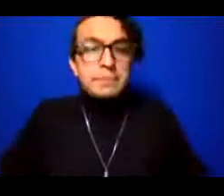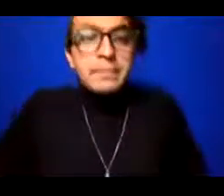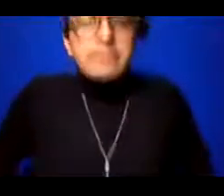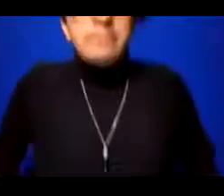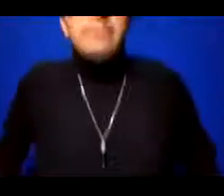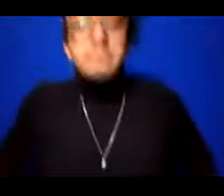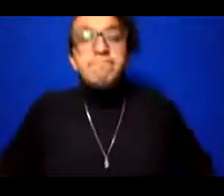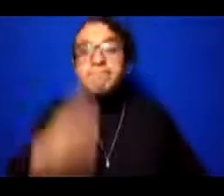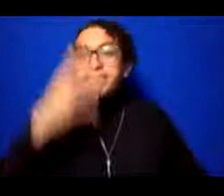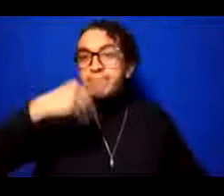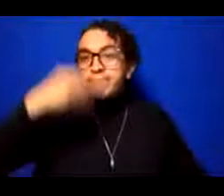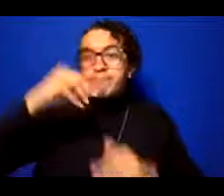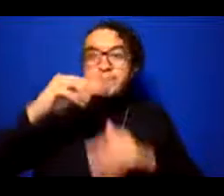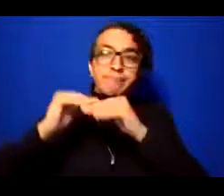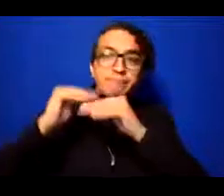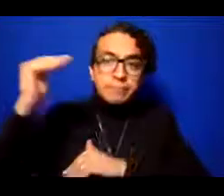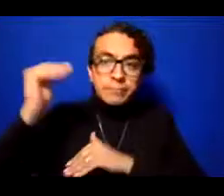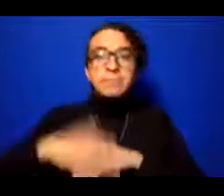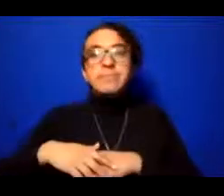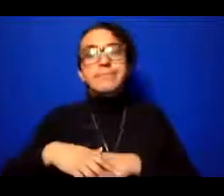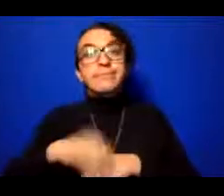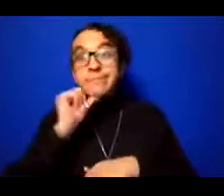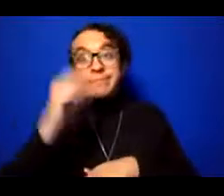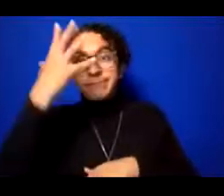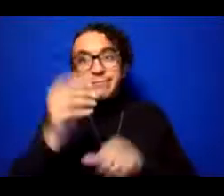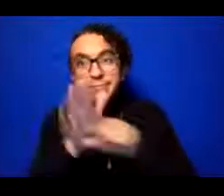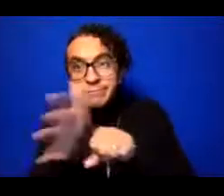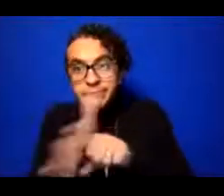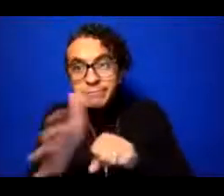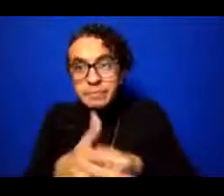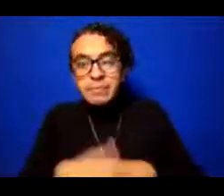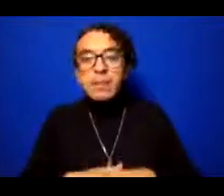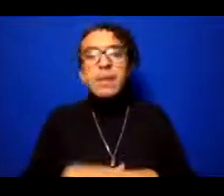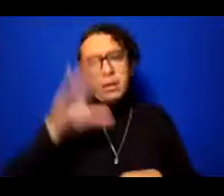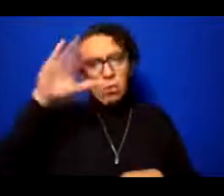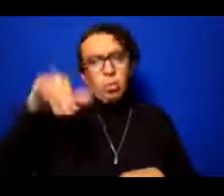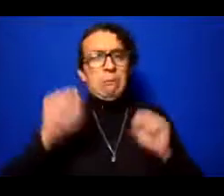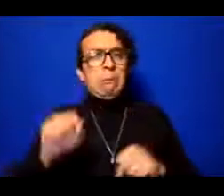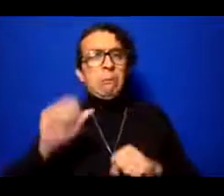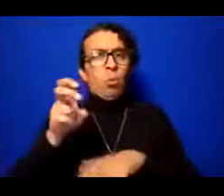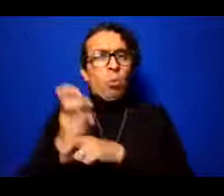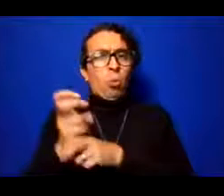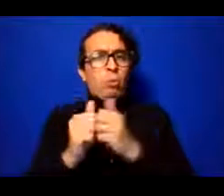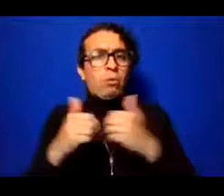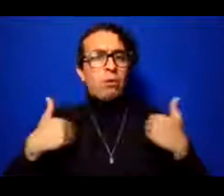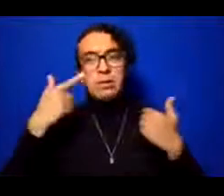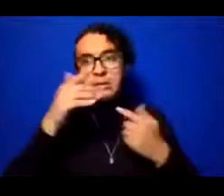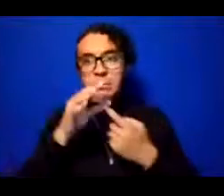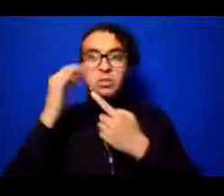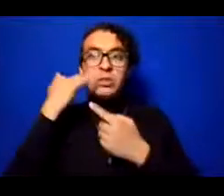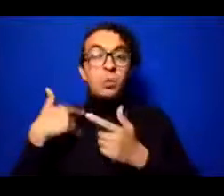Sleeping too much or too little. And I know this is sometimes hard when teens especially are on their growth spurts,